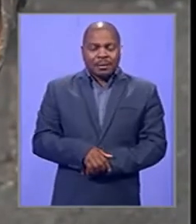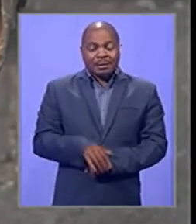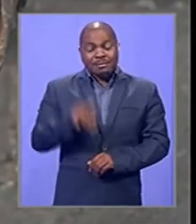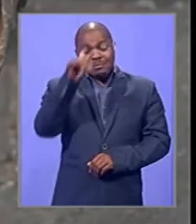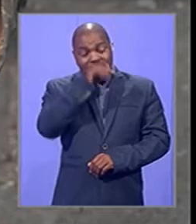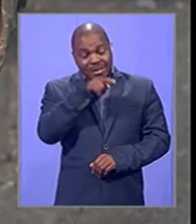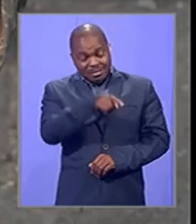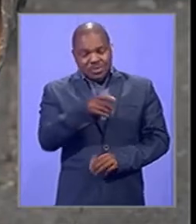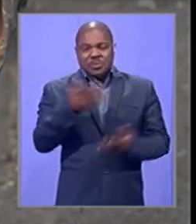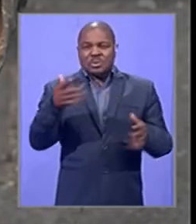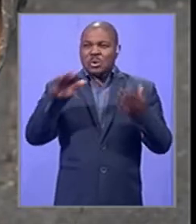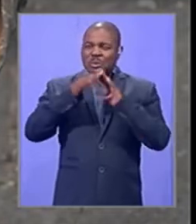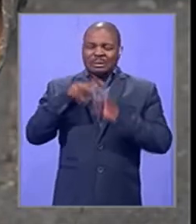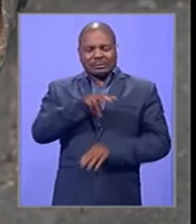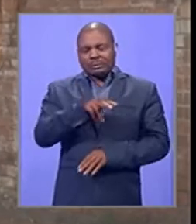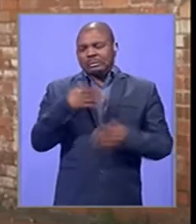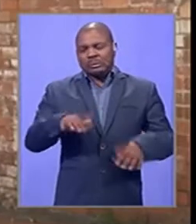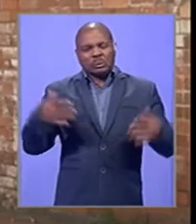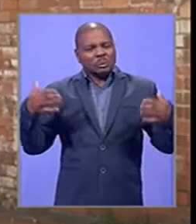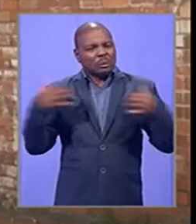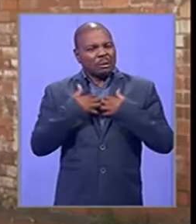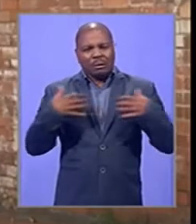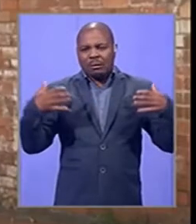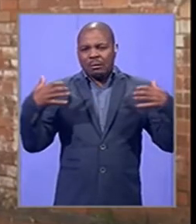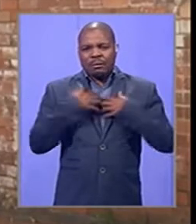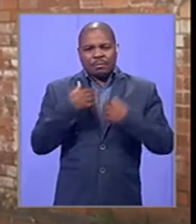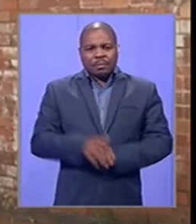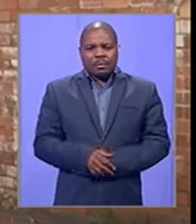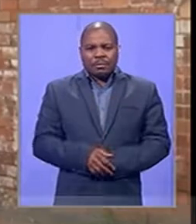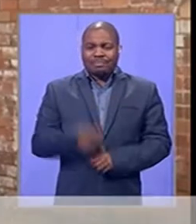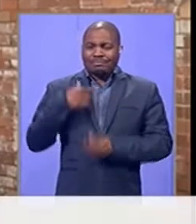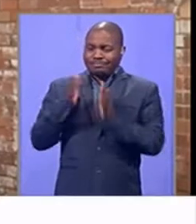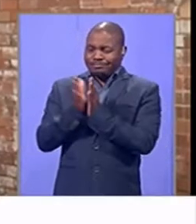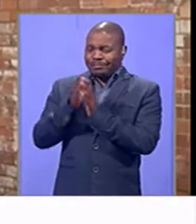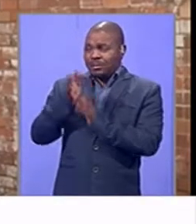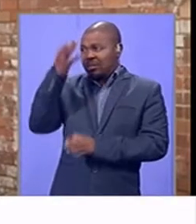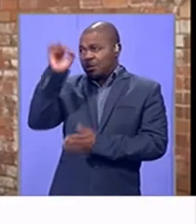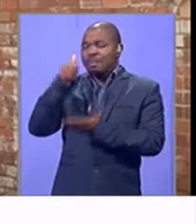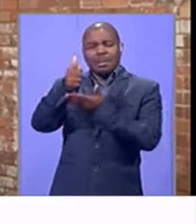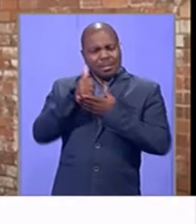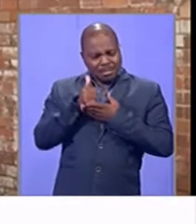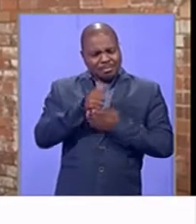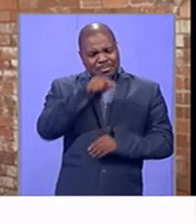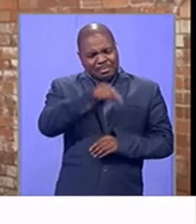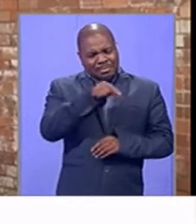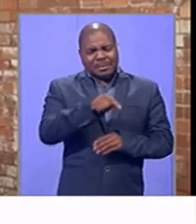We ask the government to help us about this infrastructure because now